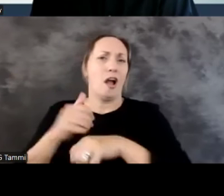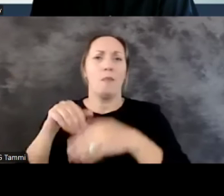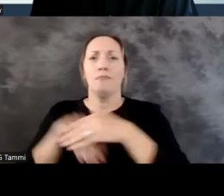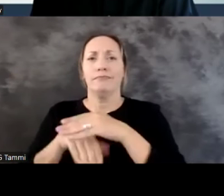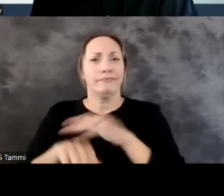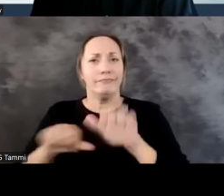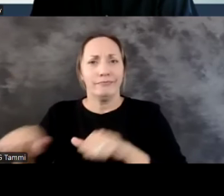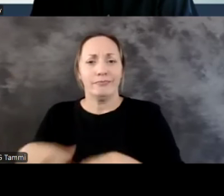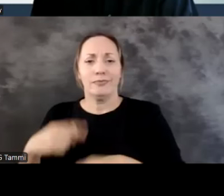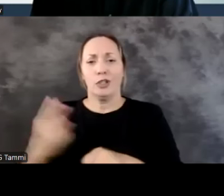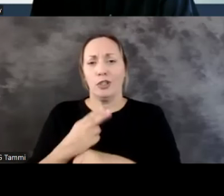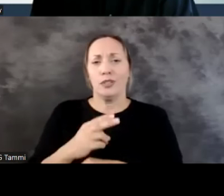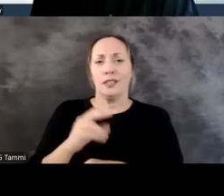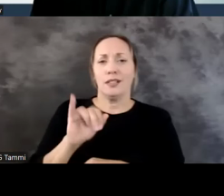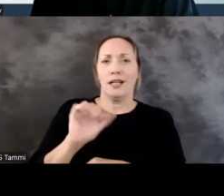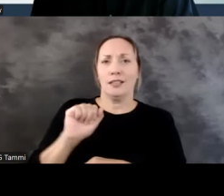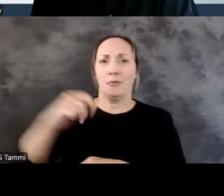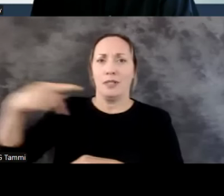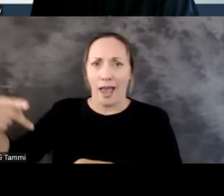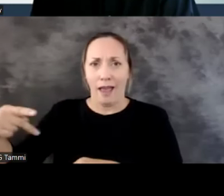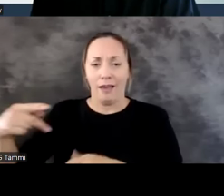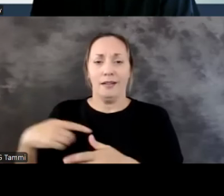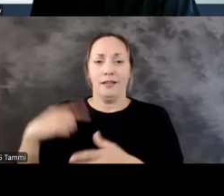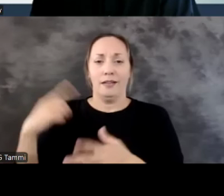IAAP DI&A program.